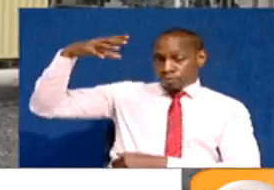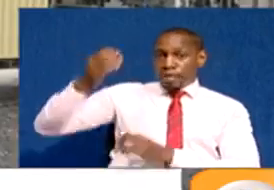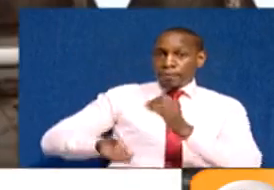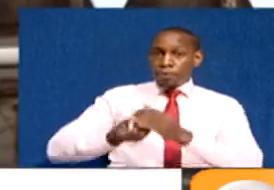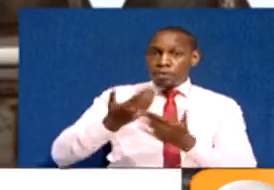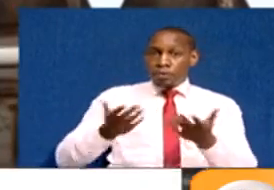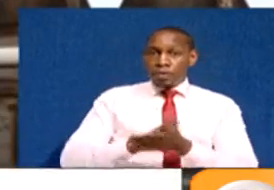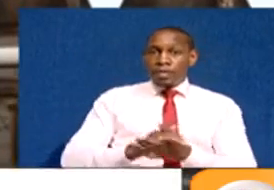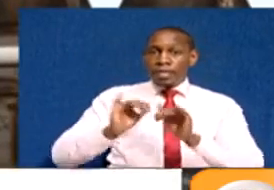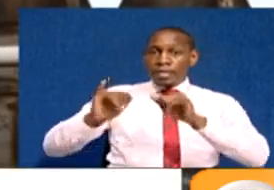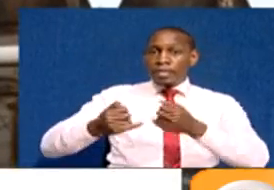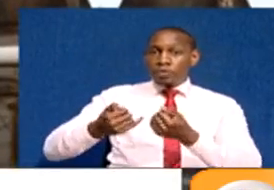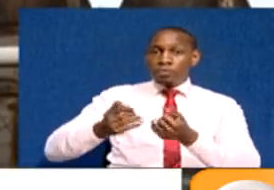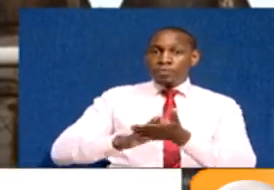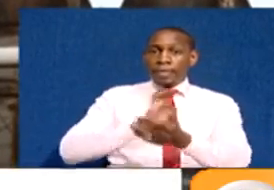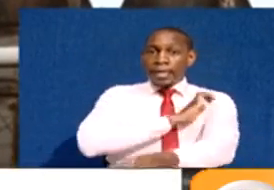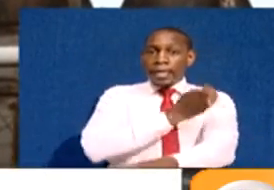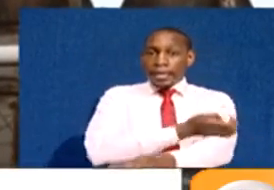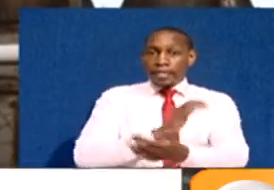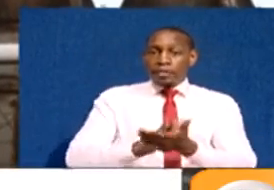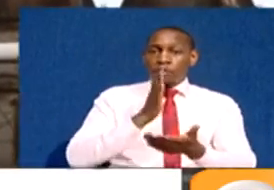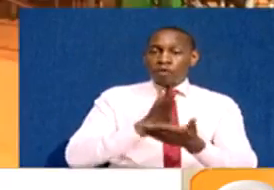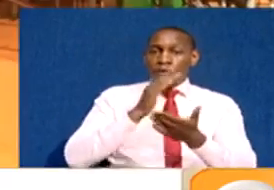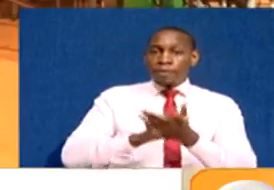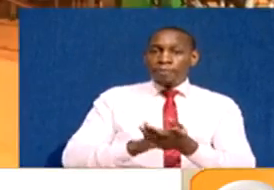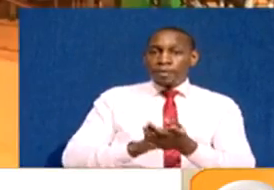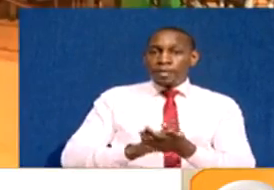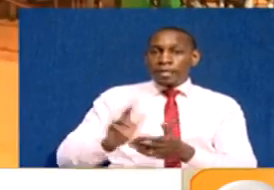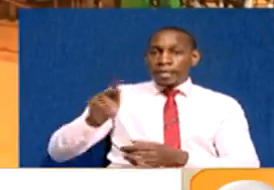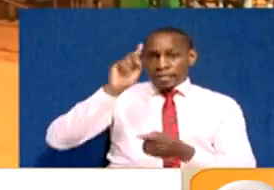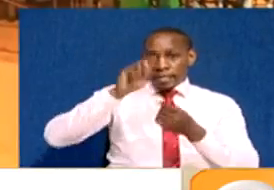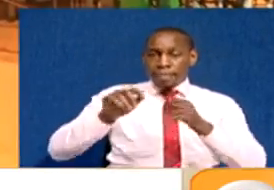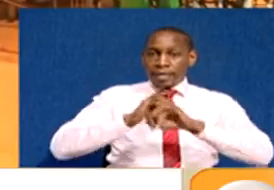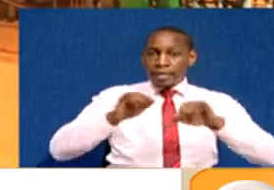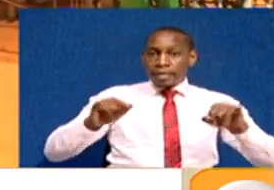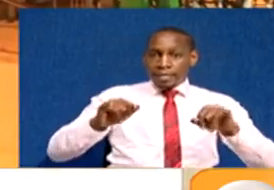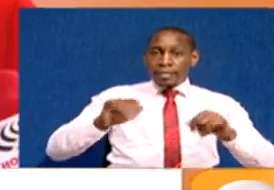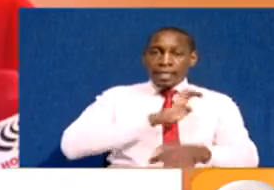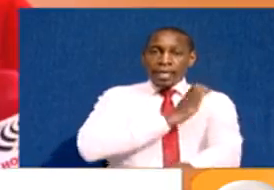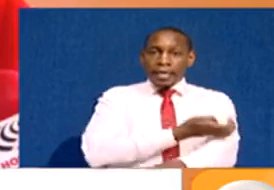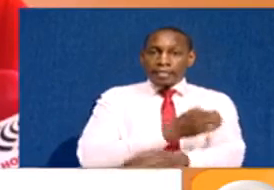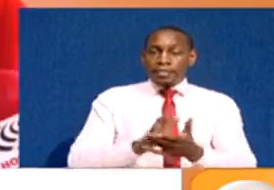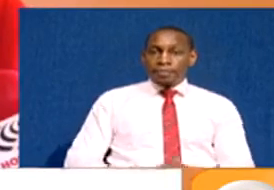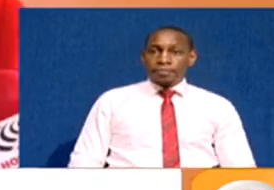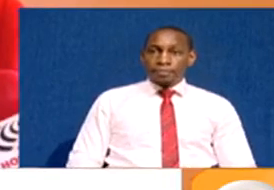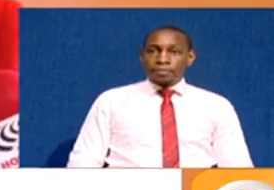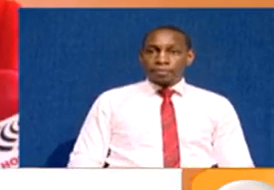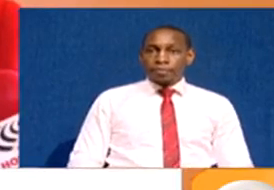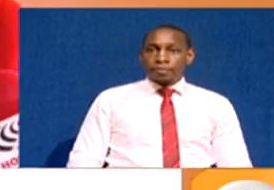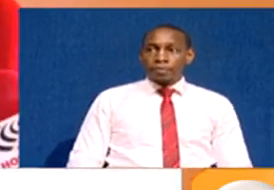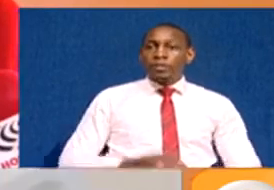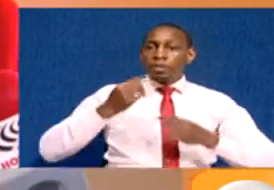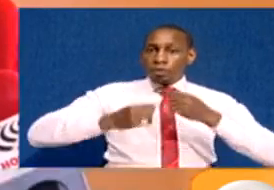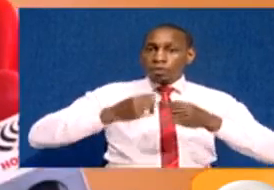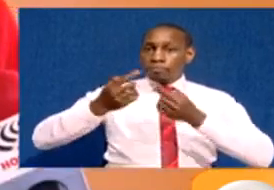was generated from renewable energy sources, cementing the country's pursuit of clean energy sources. There has been